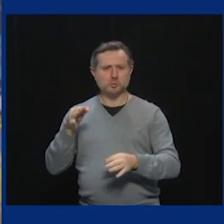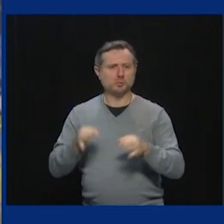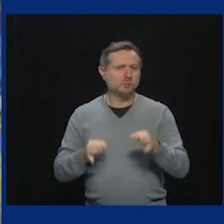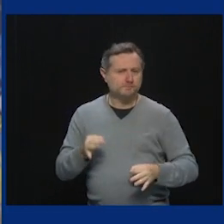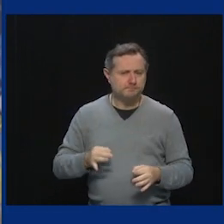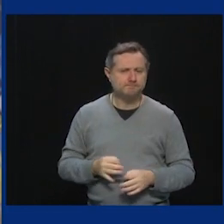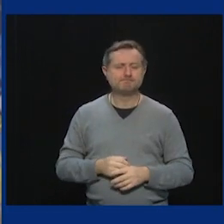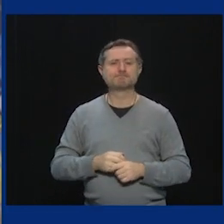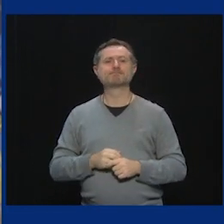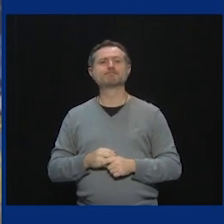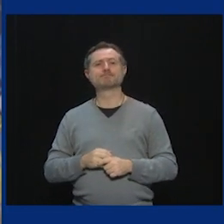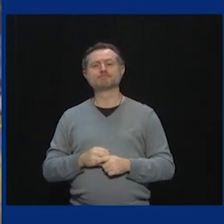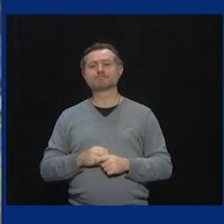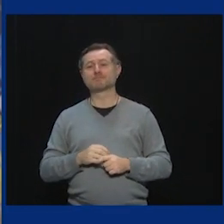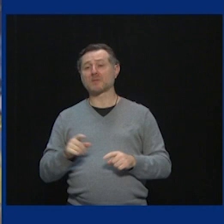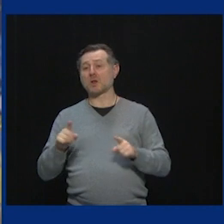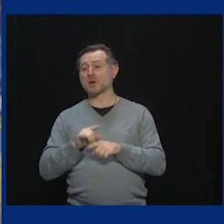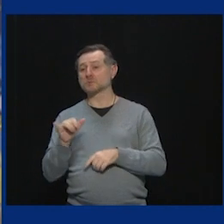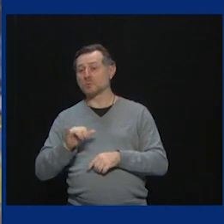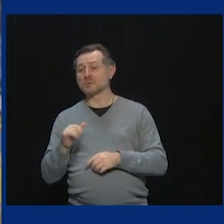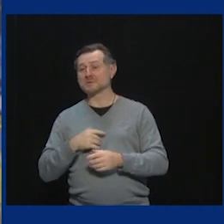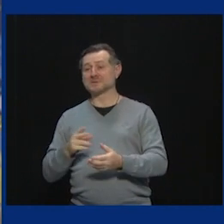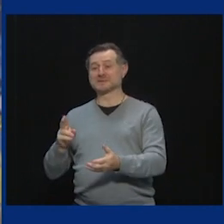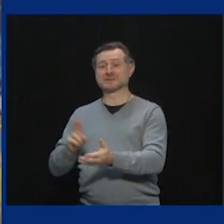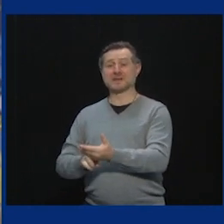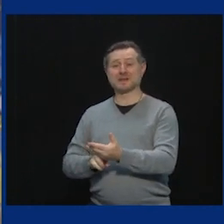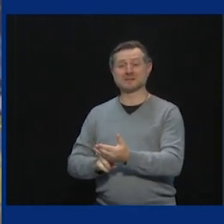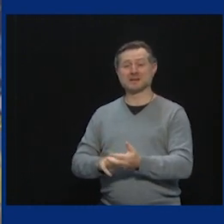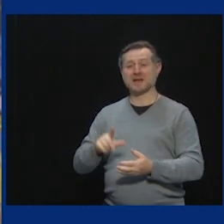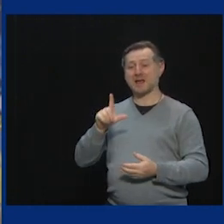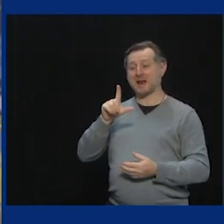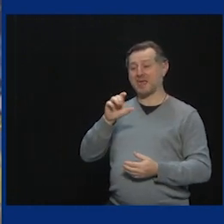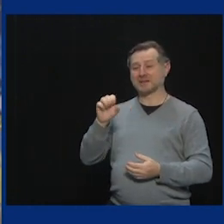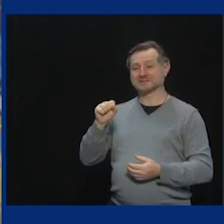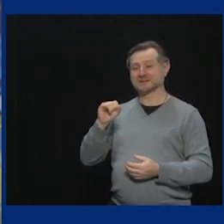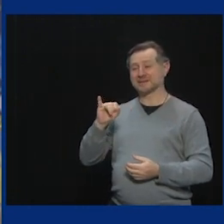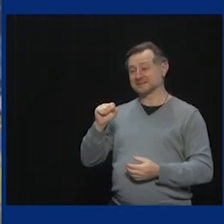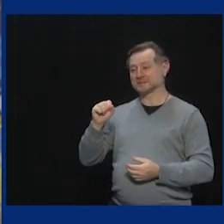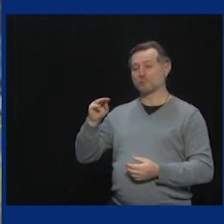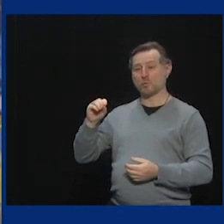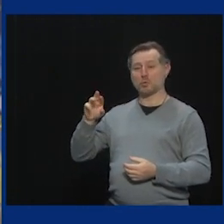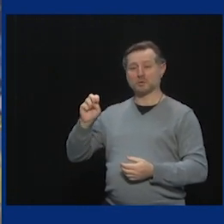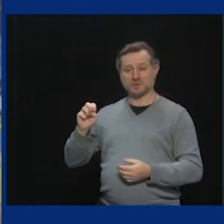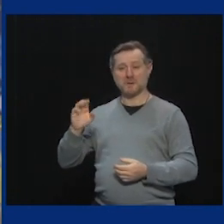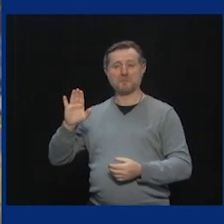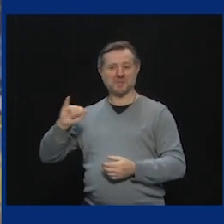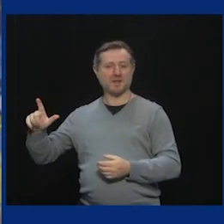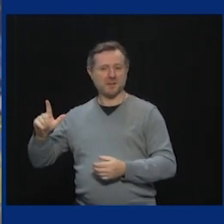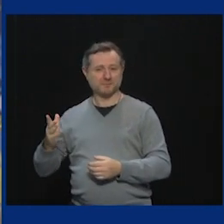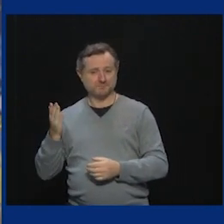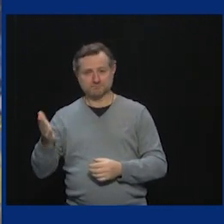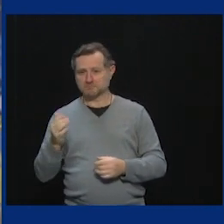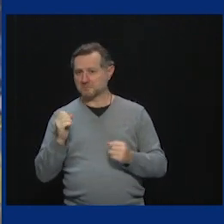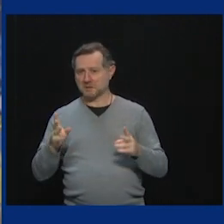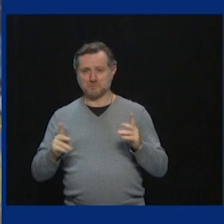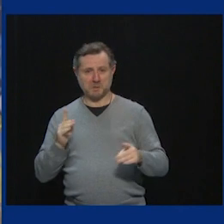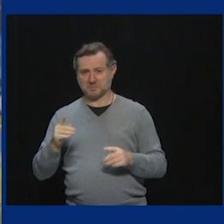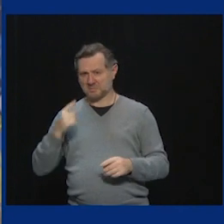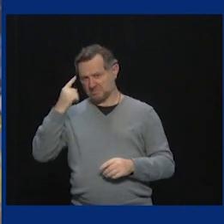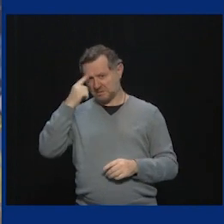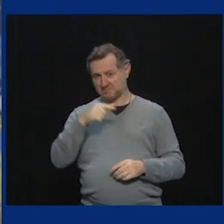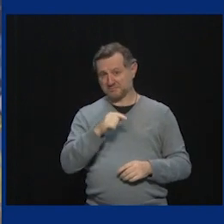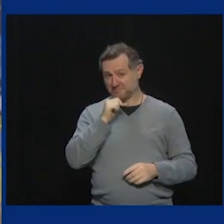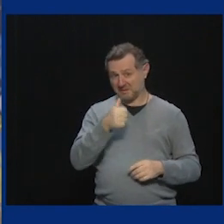also signed the less is more legislation, which was everyone thought that, I would not do that. I thought that was